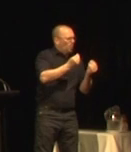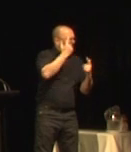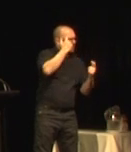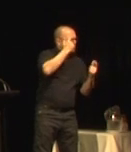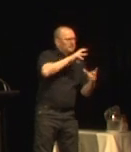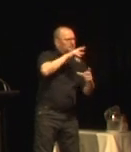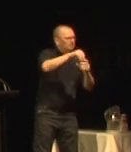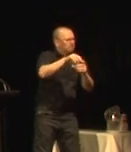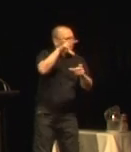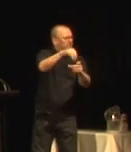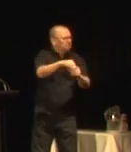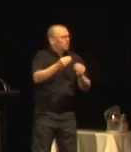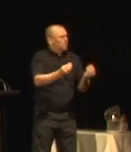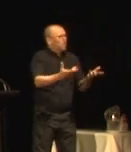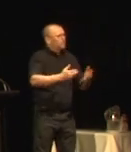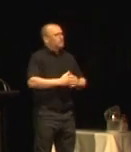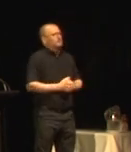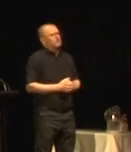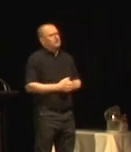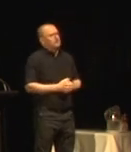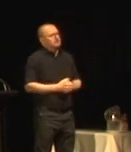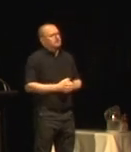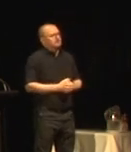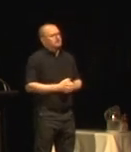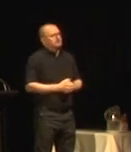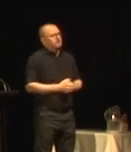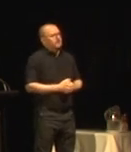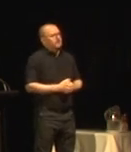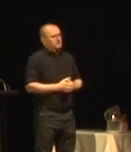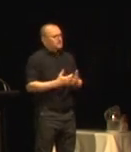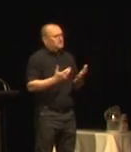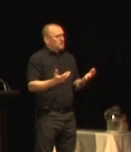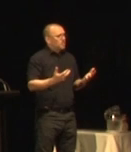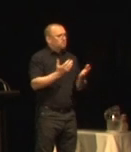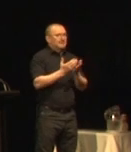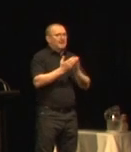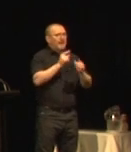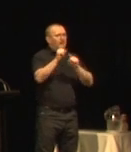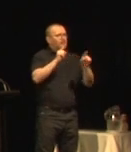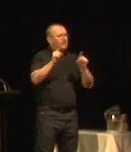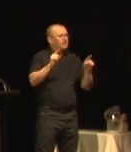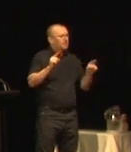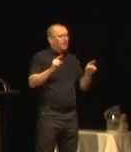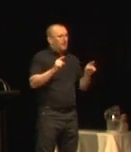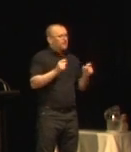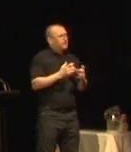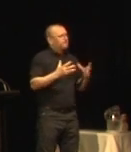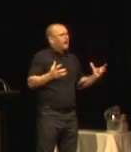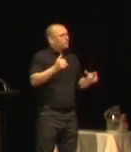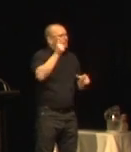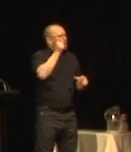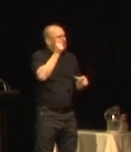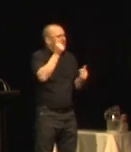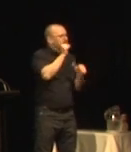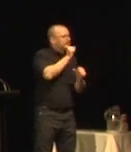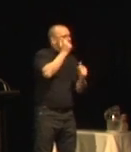surplus. There's just an awful lot of know-how out there in the world that hasn't been brought to bear on difficult challenges. And